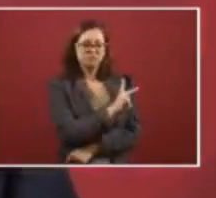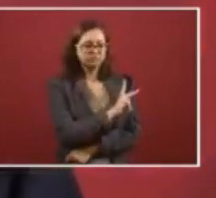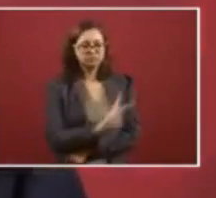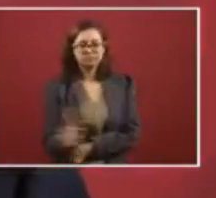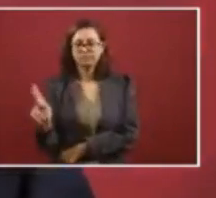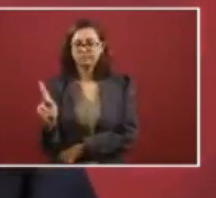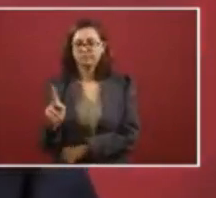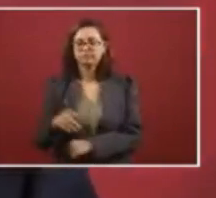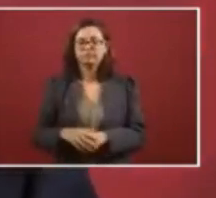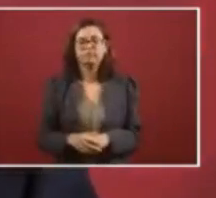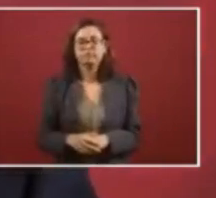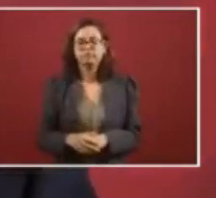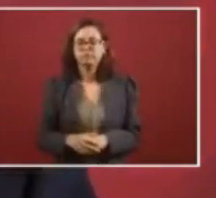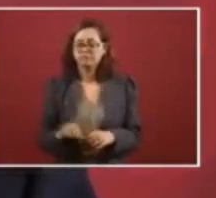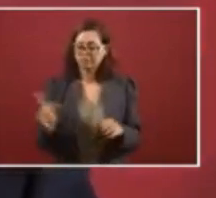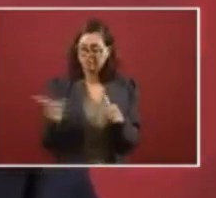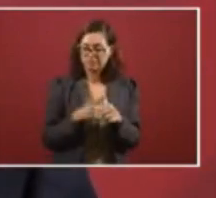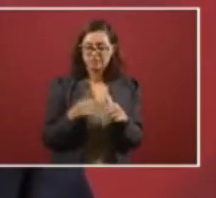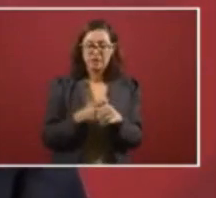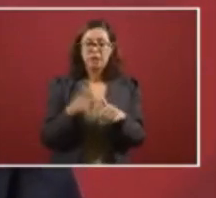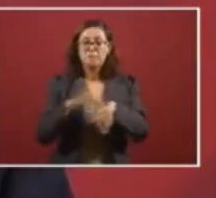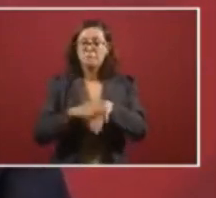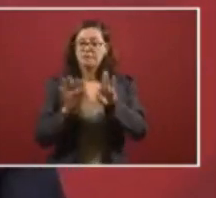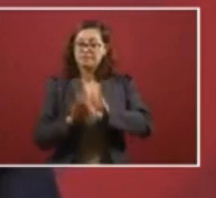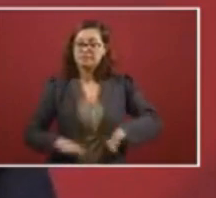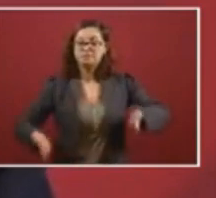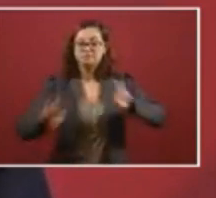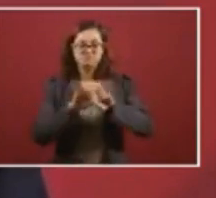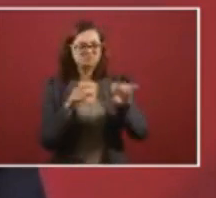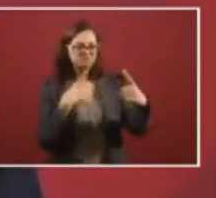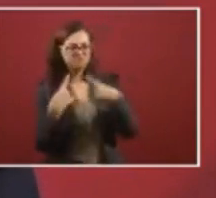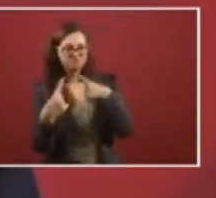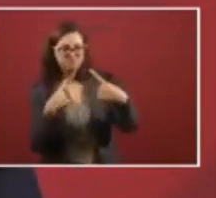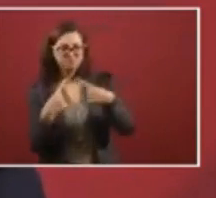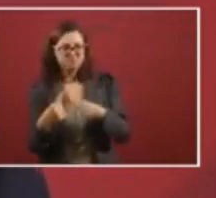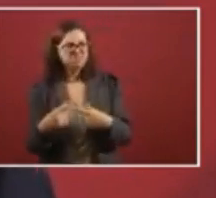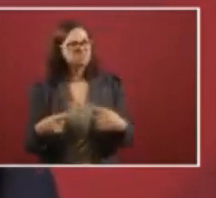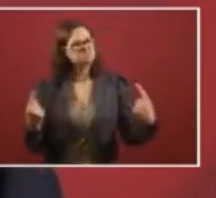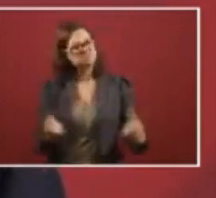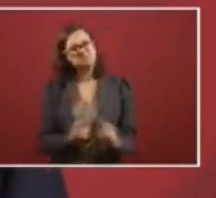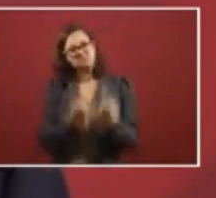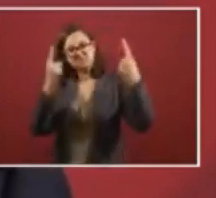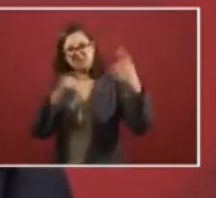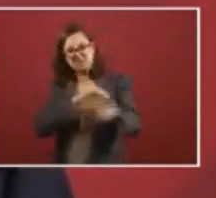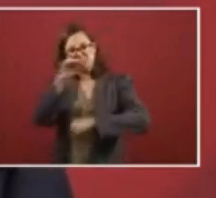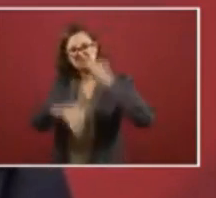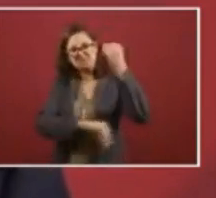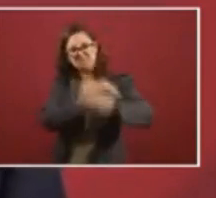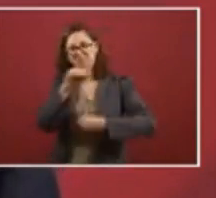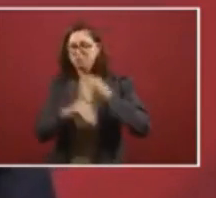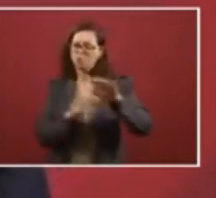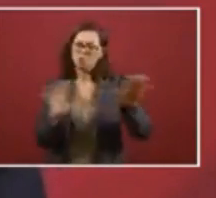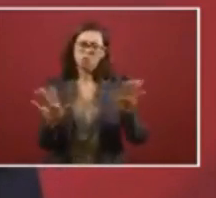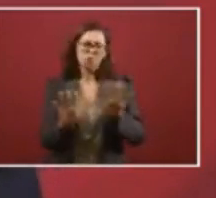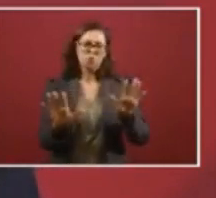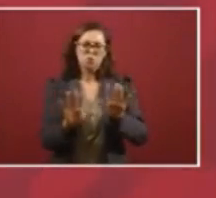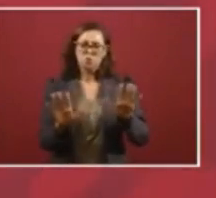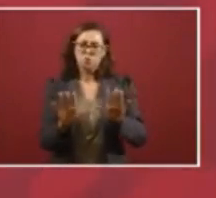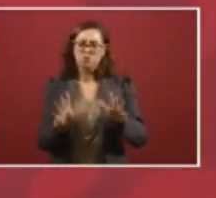won. And we appreciate the dialogue that instead of dissension, instead of